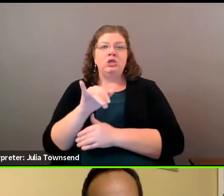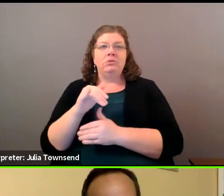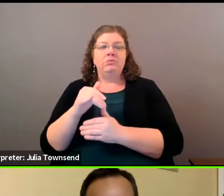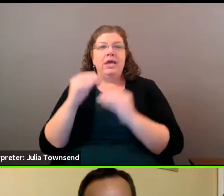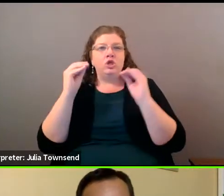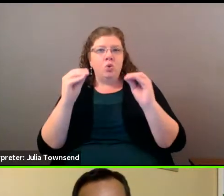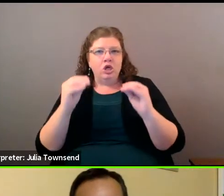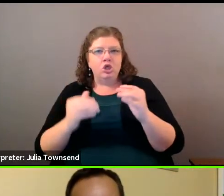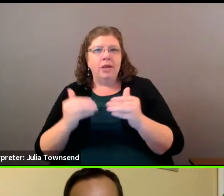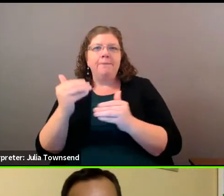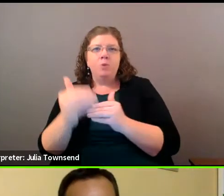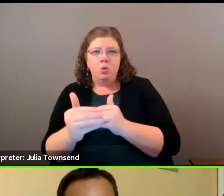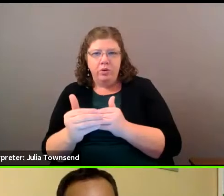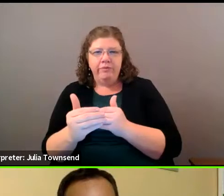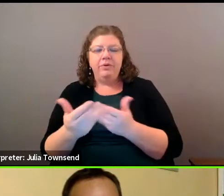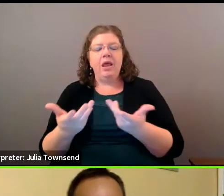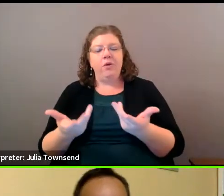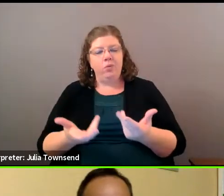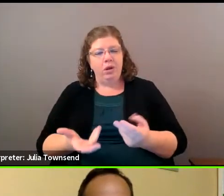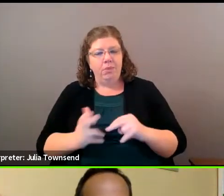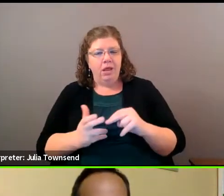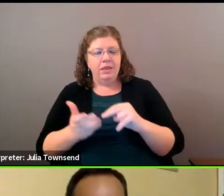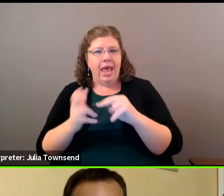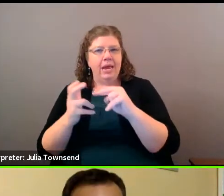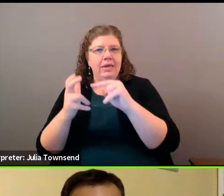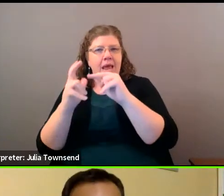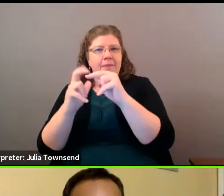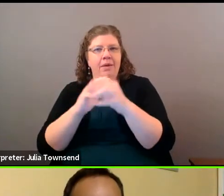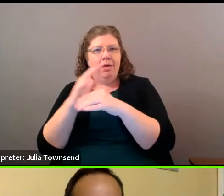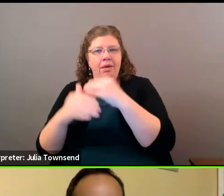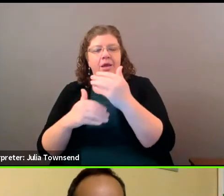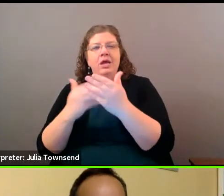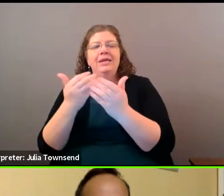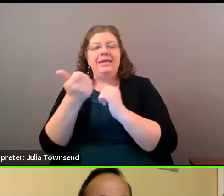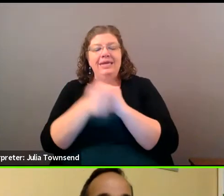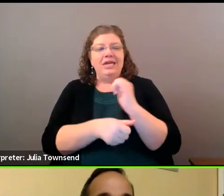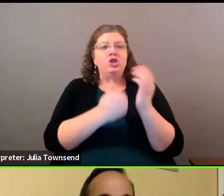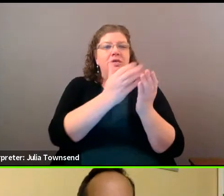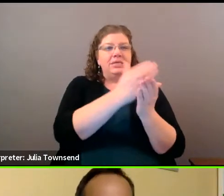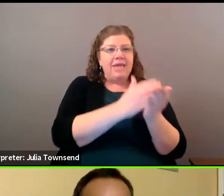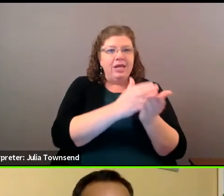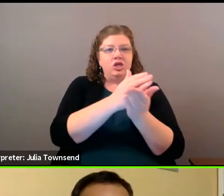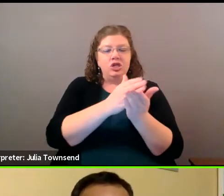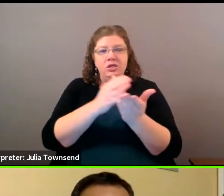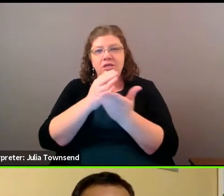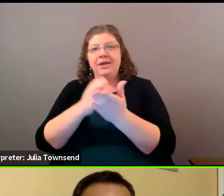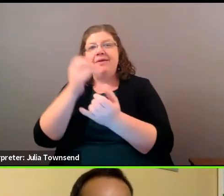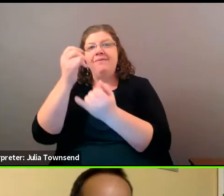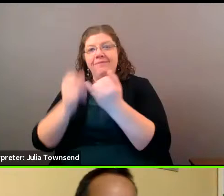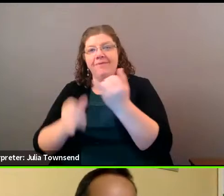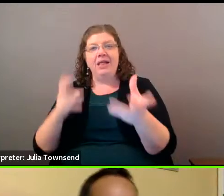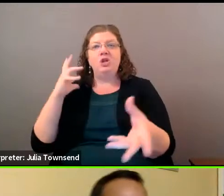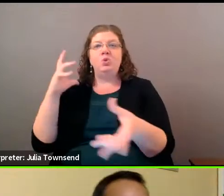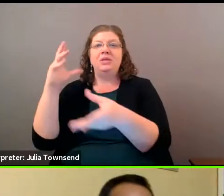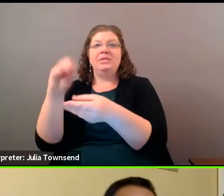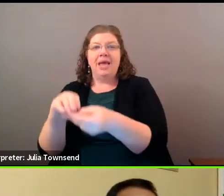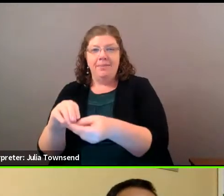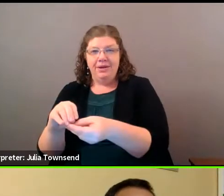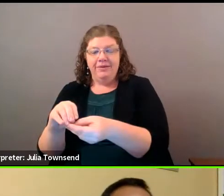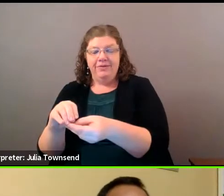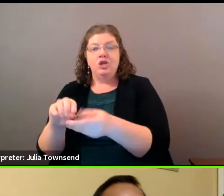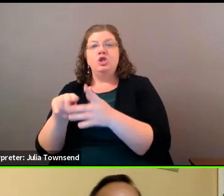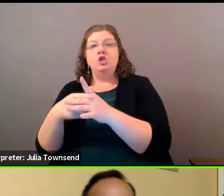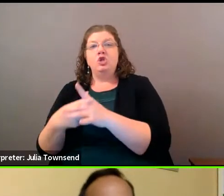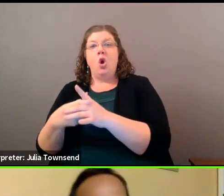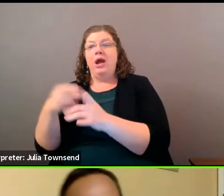And then if you build that up lesson by lesson, you get to section by section, and then finally to the summative. So there's your backwards map